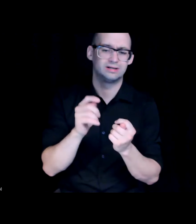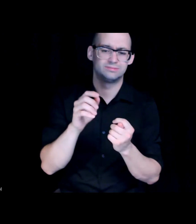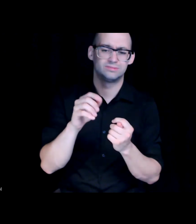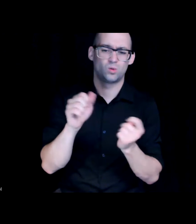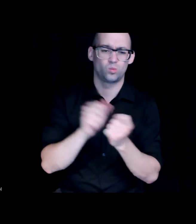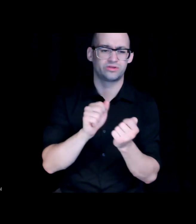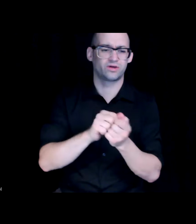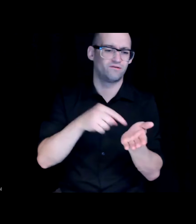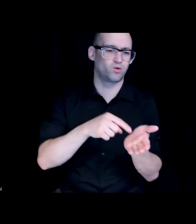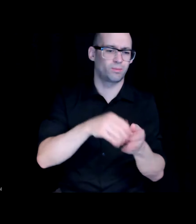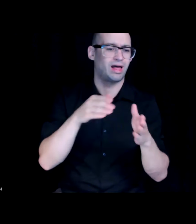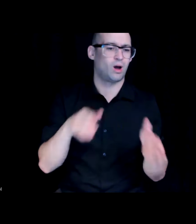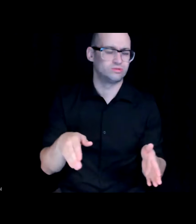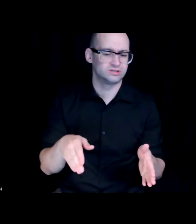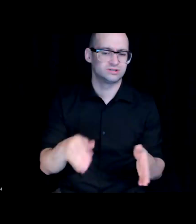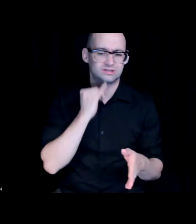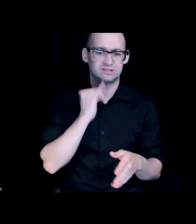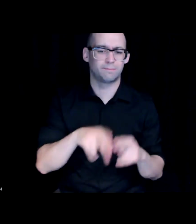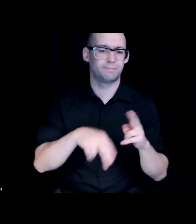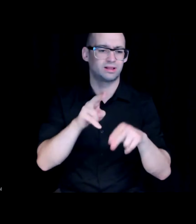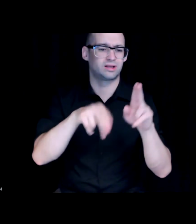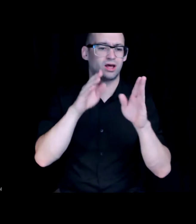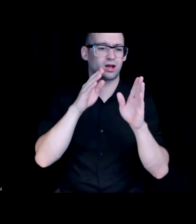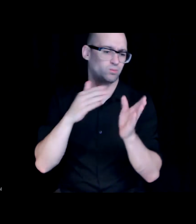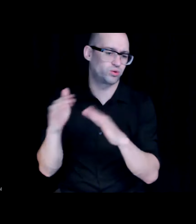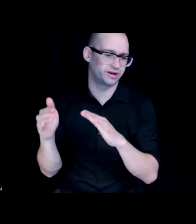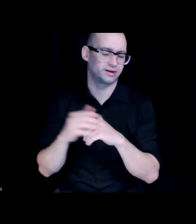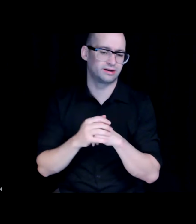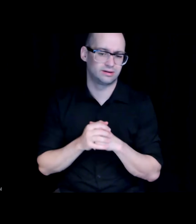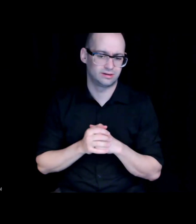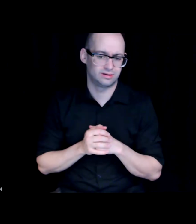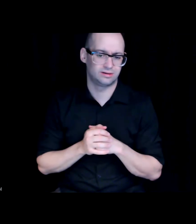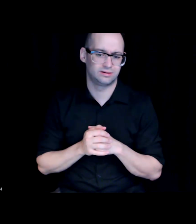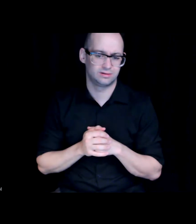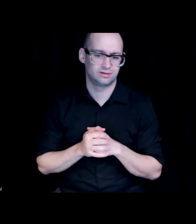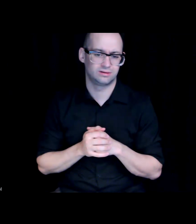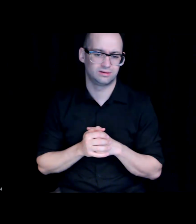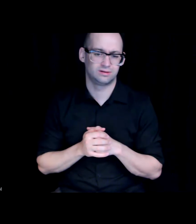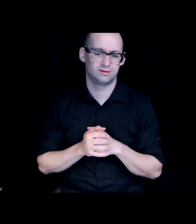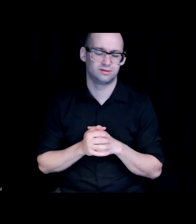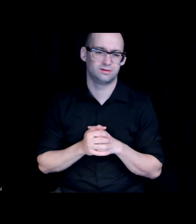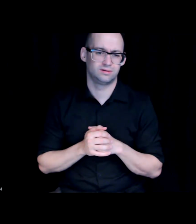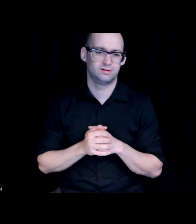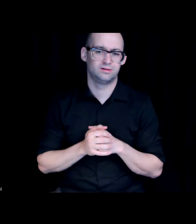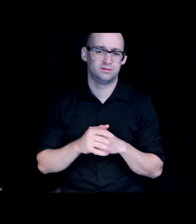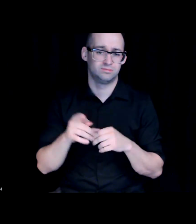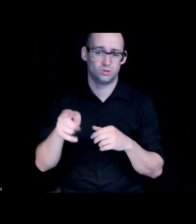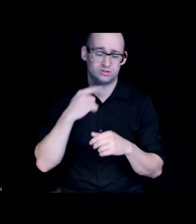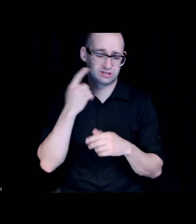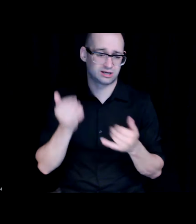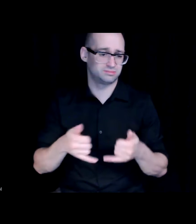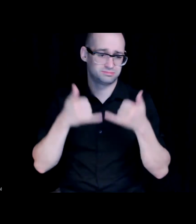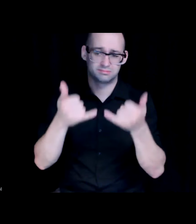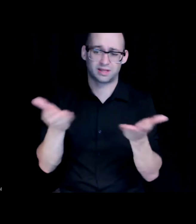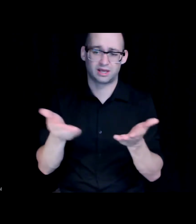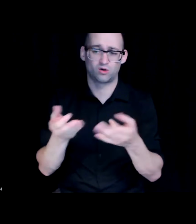housing folks is build community, right? So it's not about here, you'll get a free tablet if you do it 8 hours, any of these three ways. It's